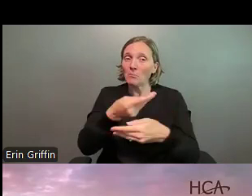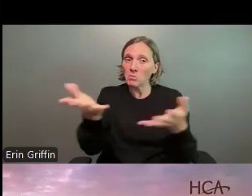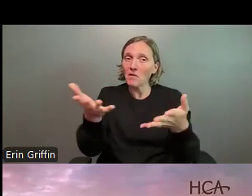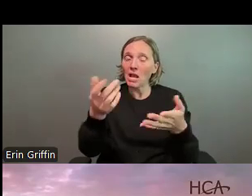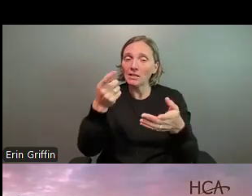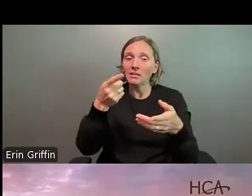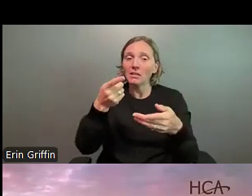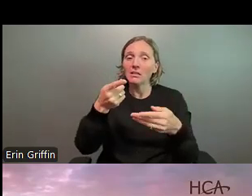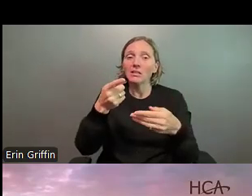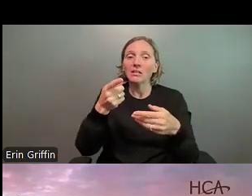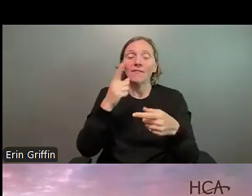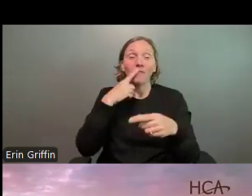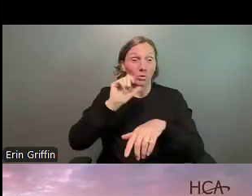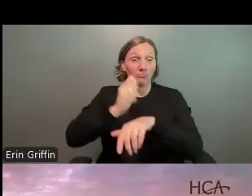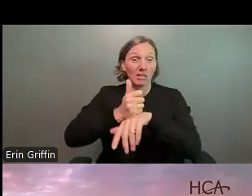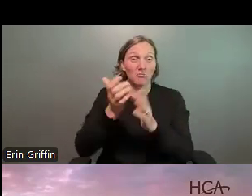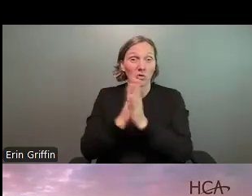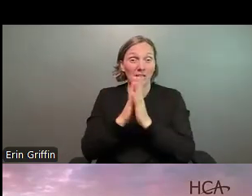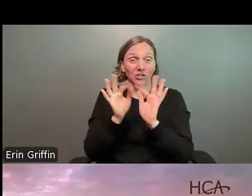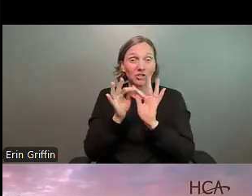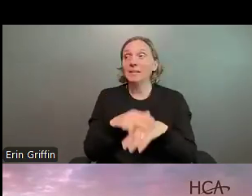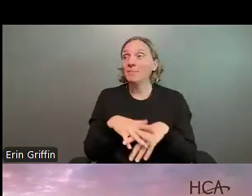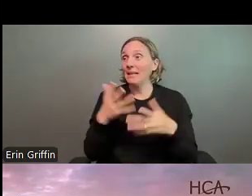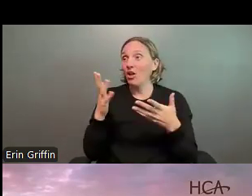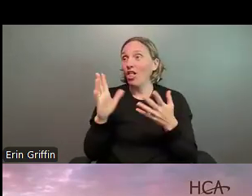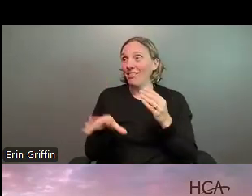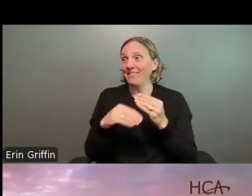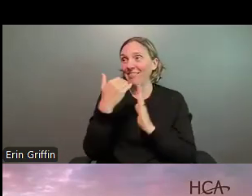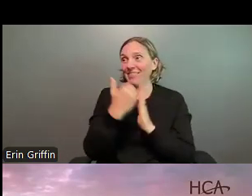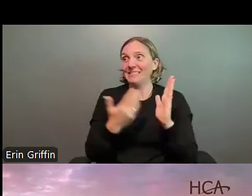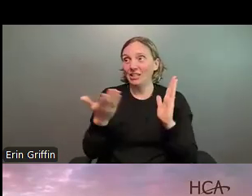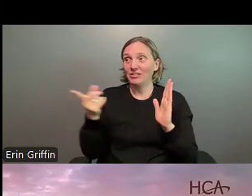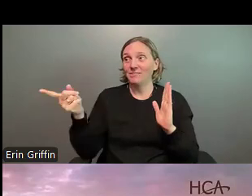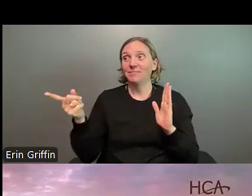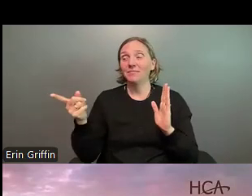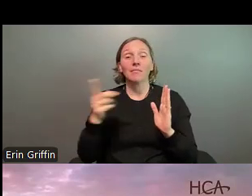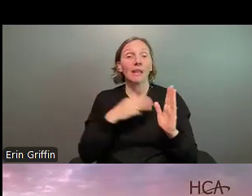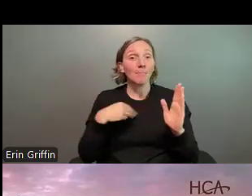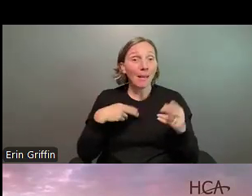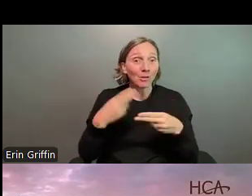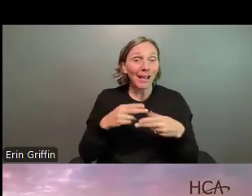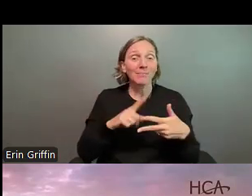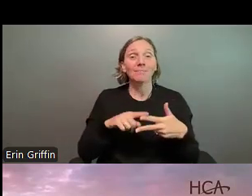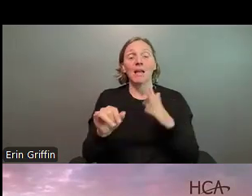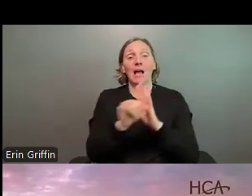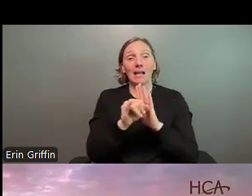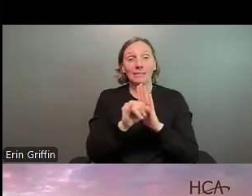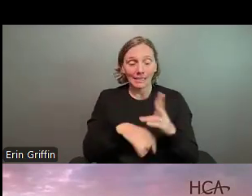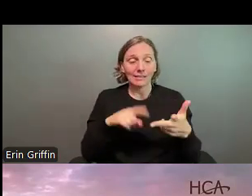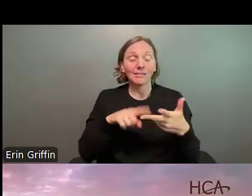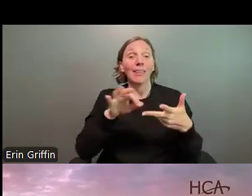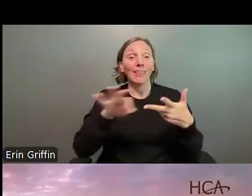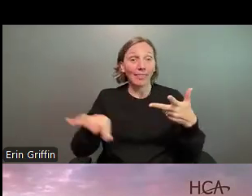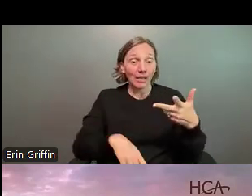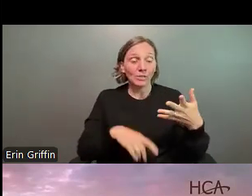those services set up. I've listed them here, but crucially, member name, ID, the language the